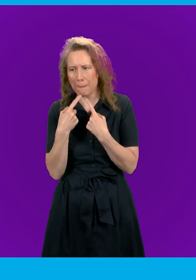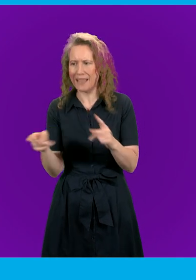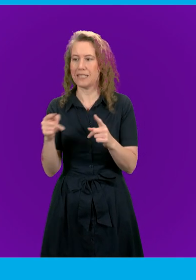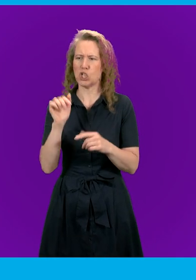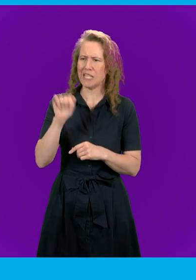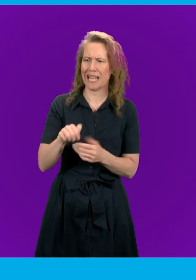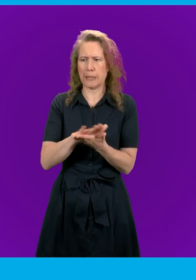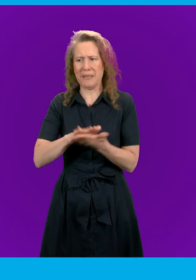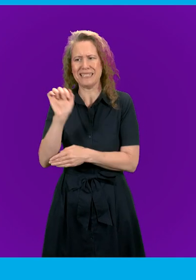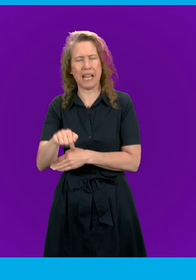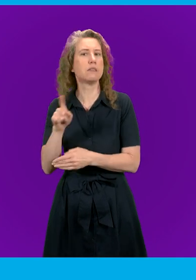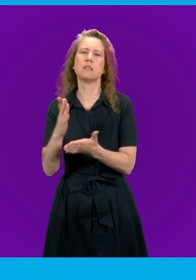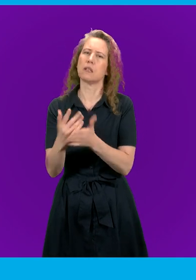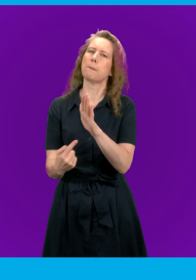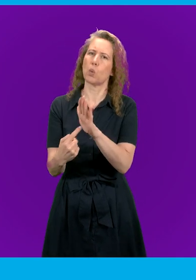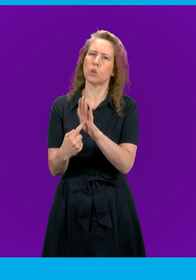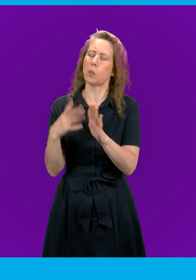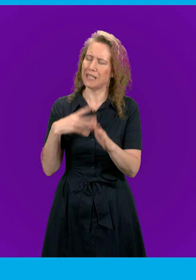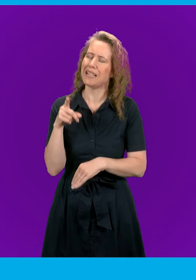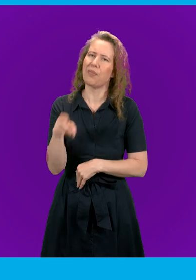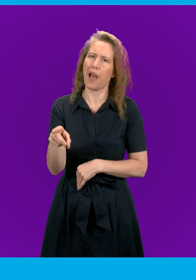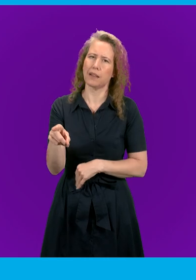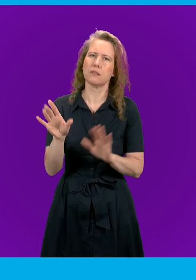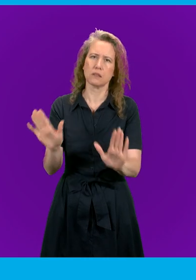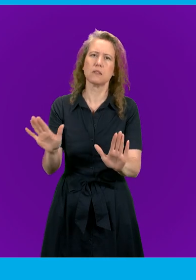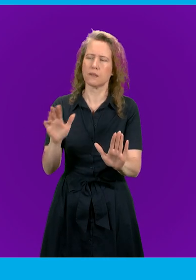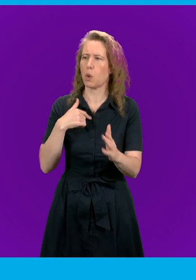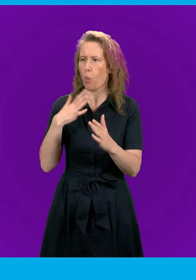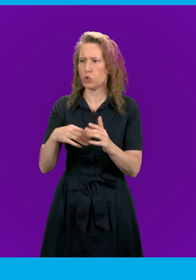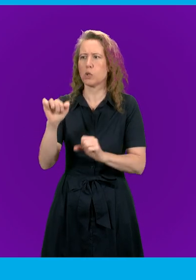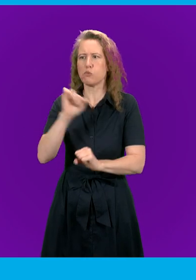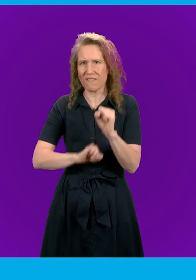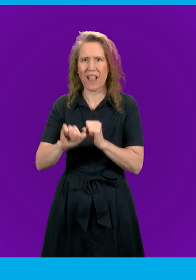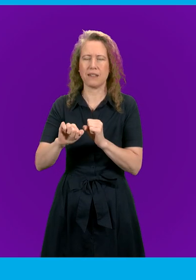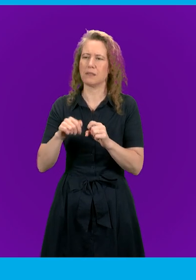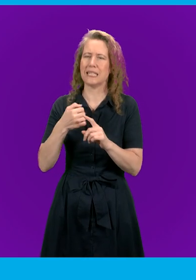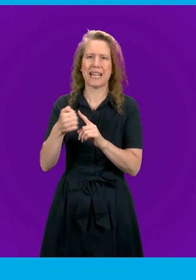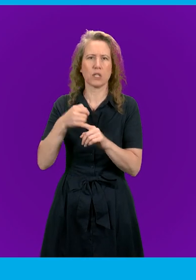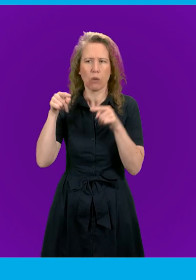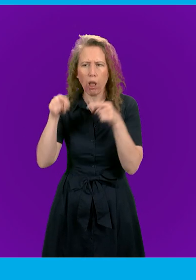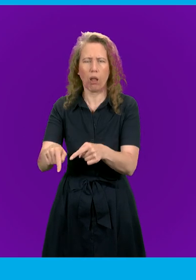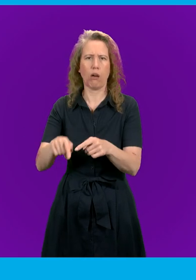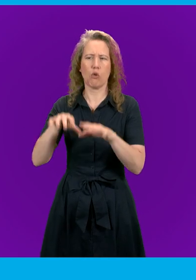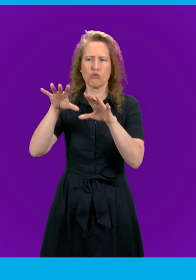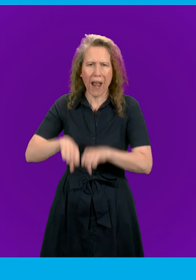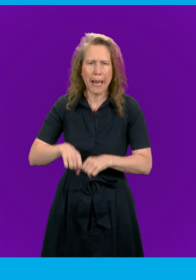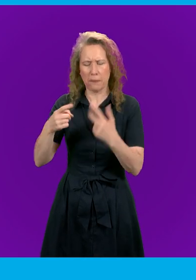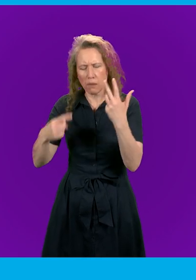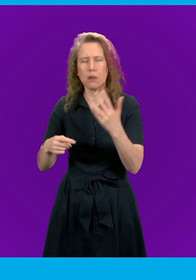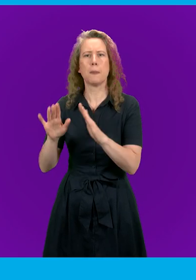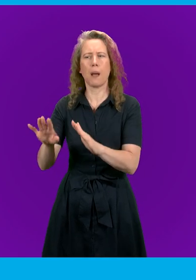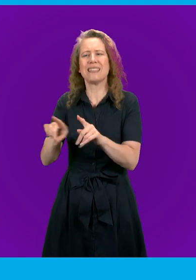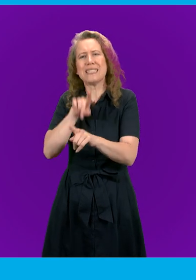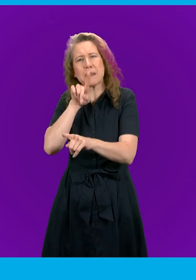means yes, and that's all important from a point of view of preventing sexual assault and rape. But at the same time, people need